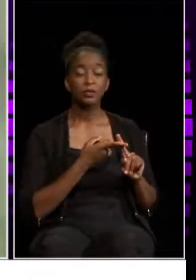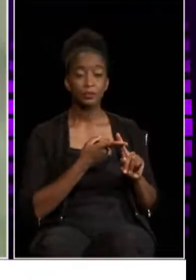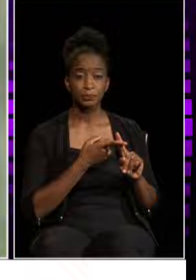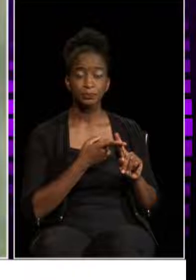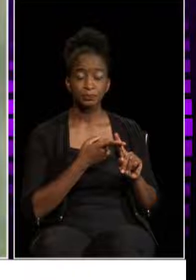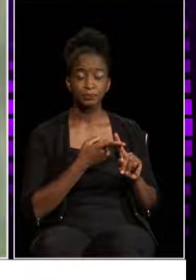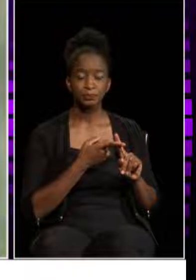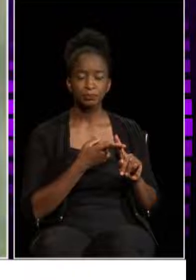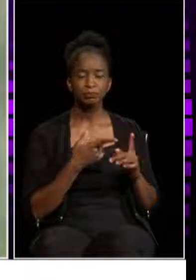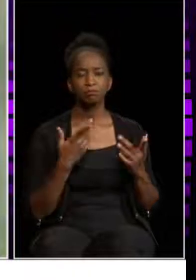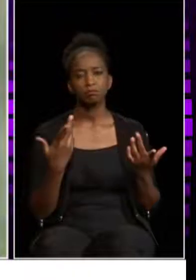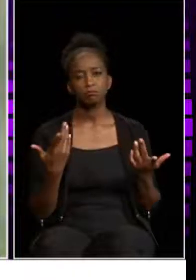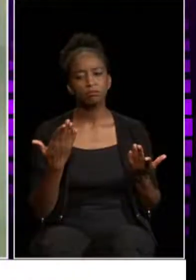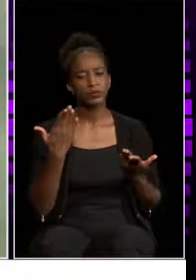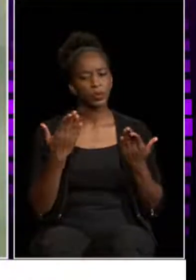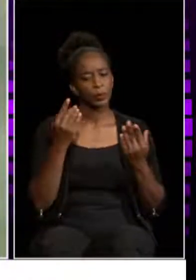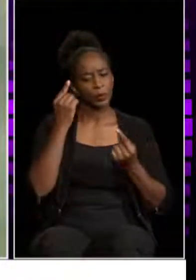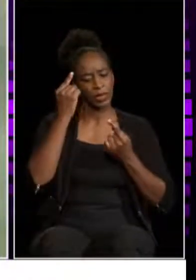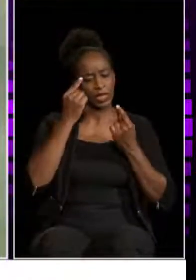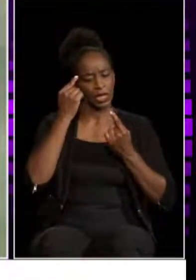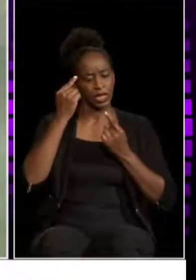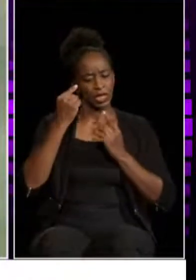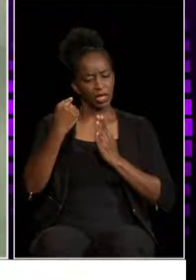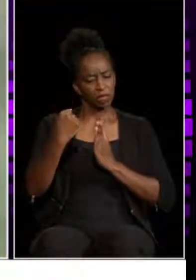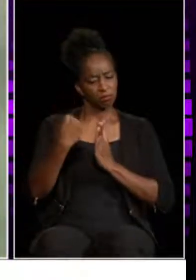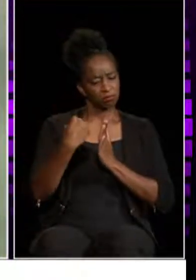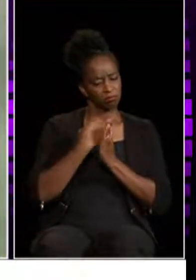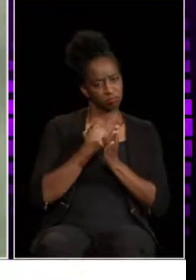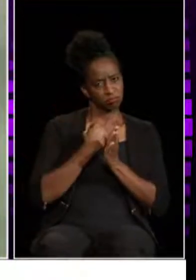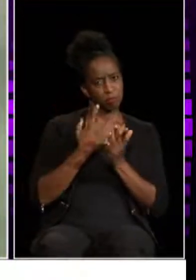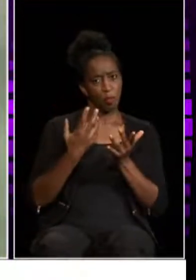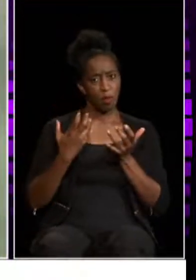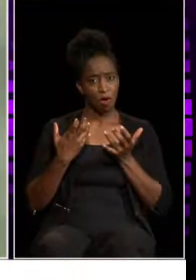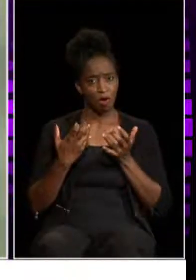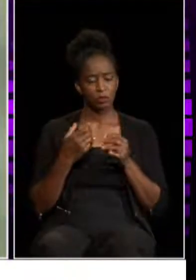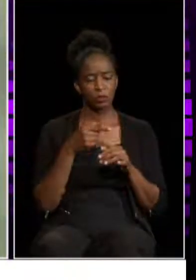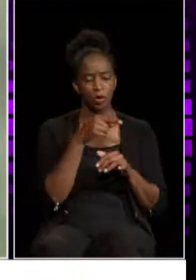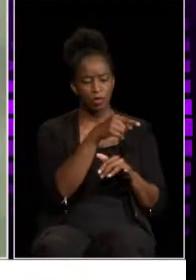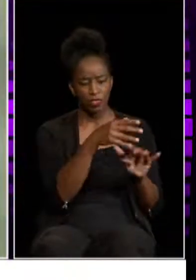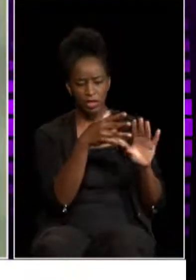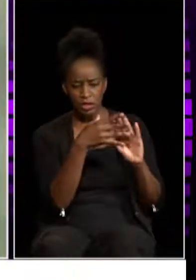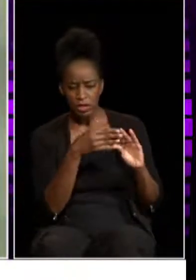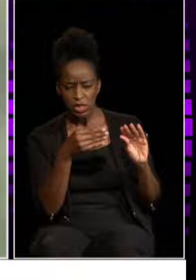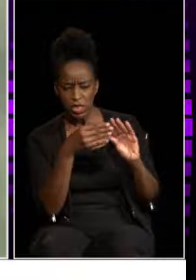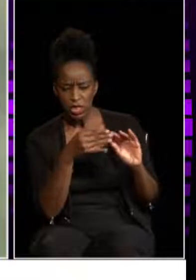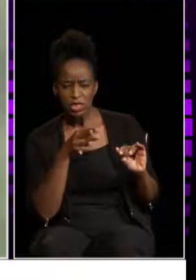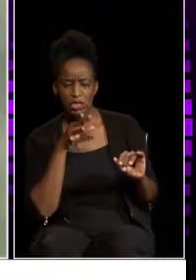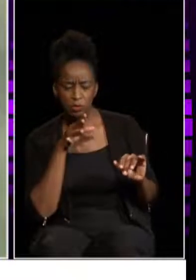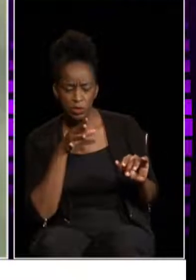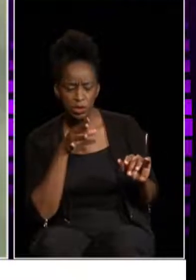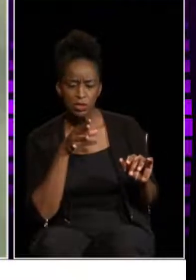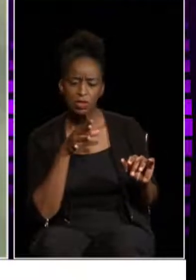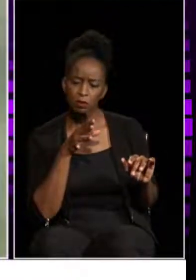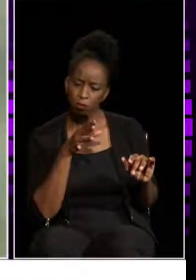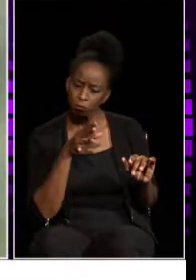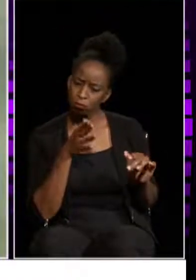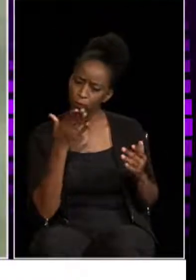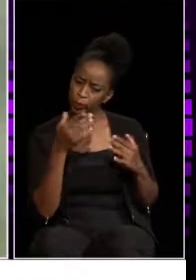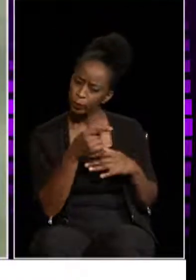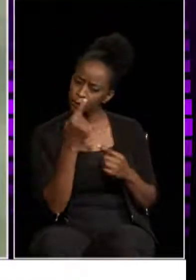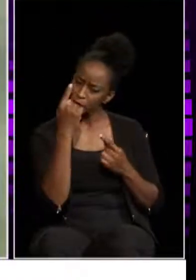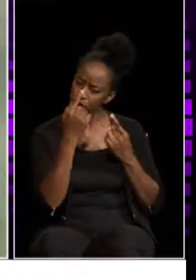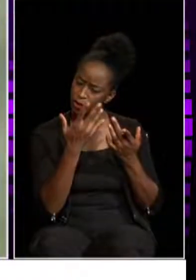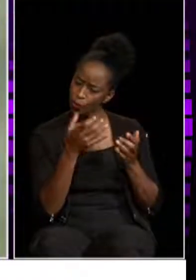that would be verbalized by a person experiencing an inclination to harm themselves, a lot of them report to me that they have heard